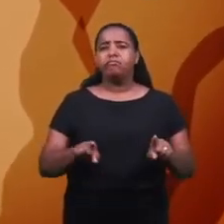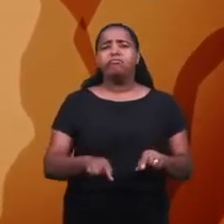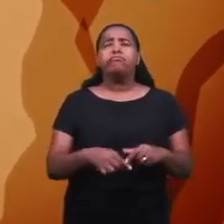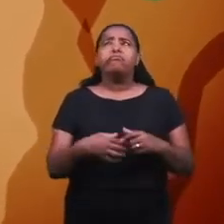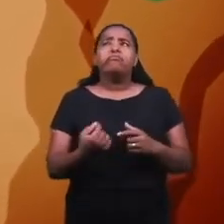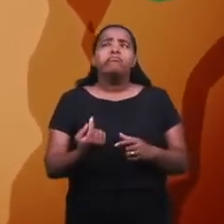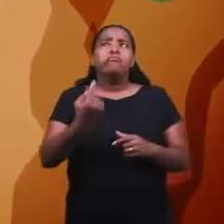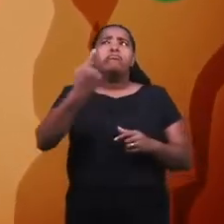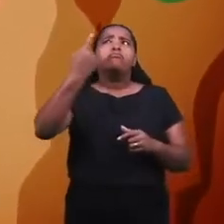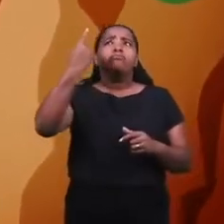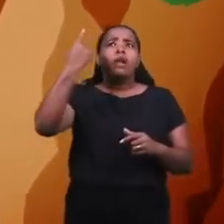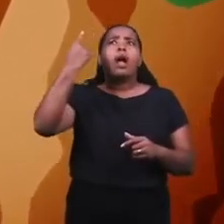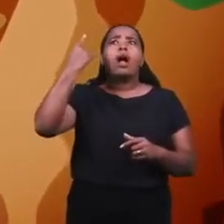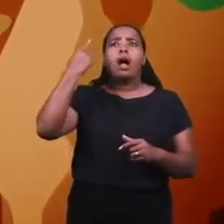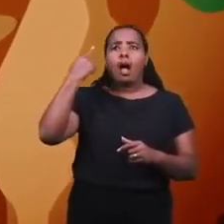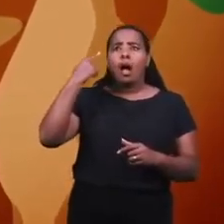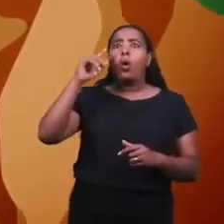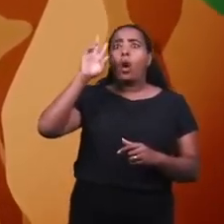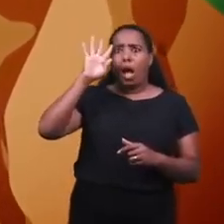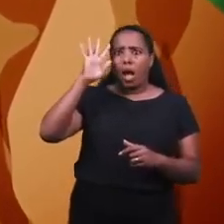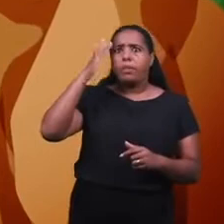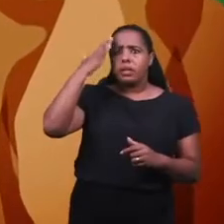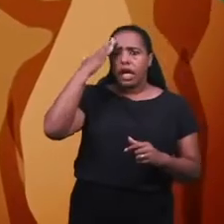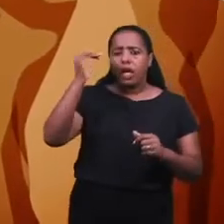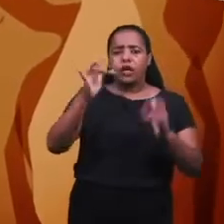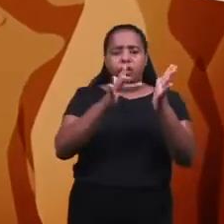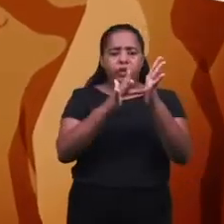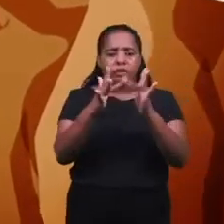I know that on the cross his blood was shed.